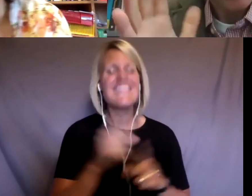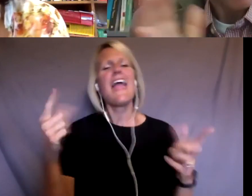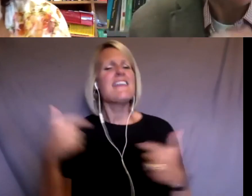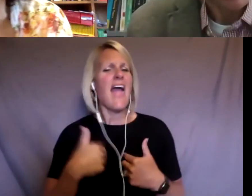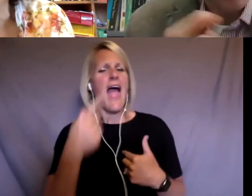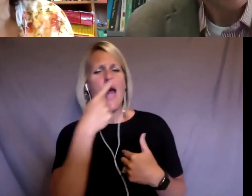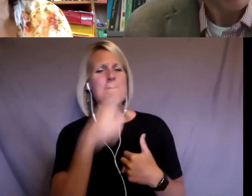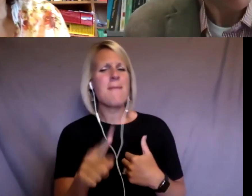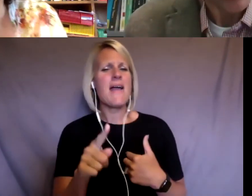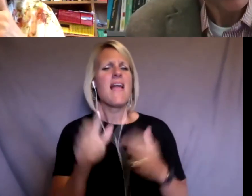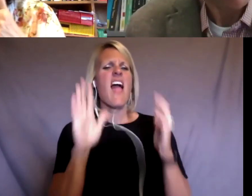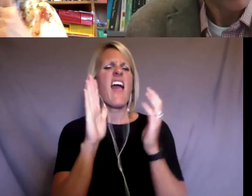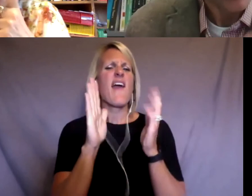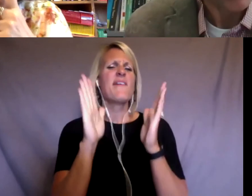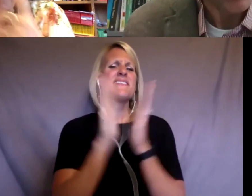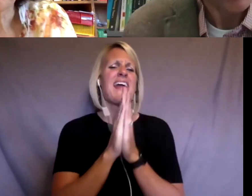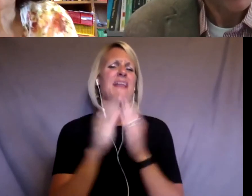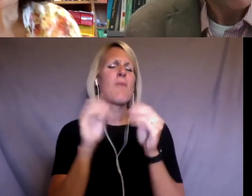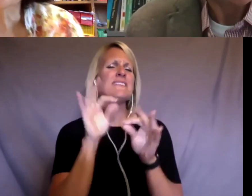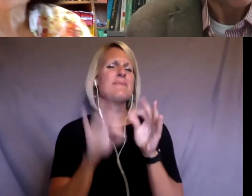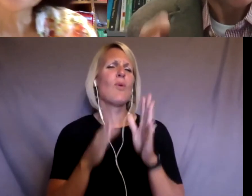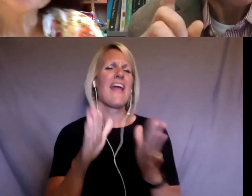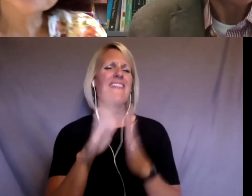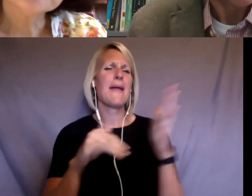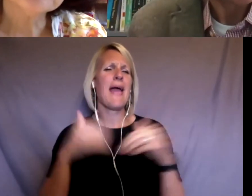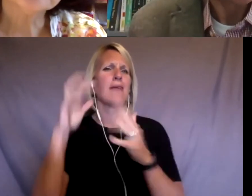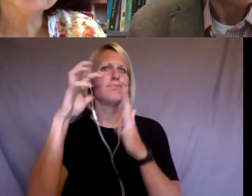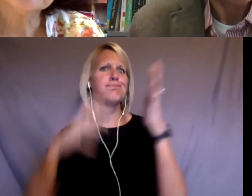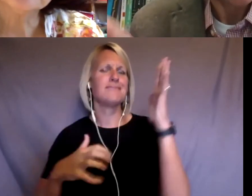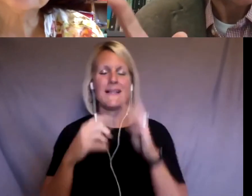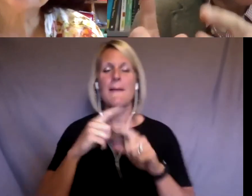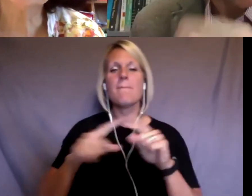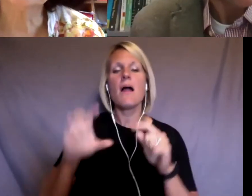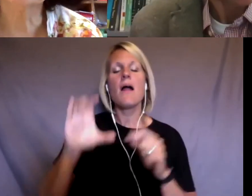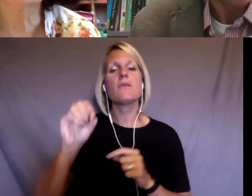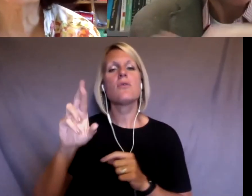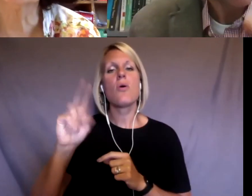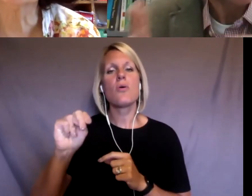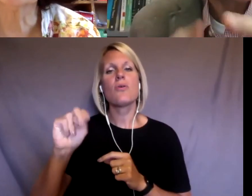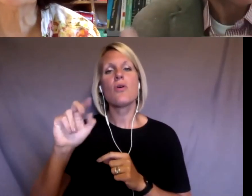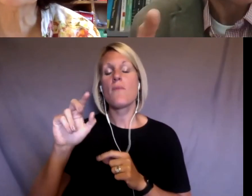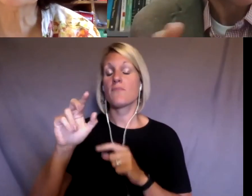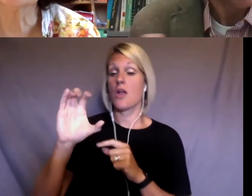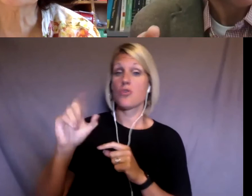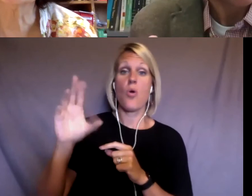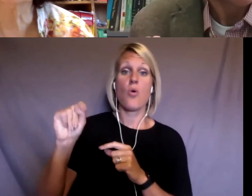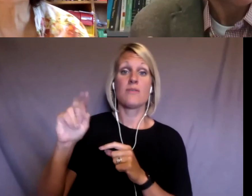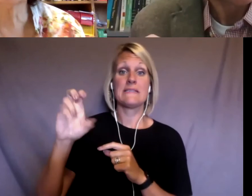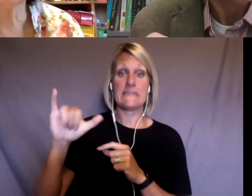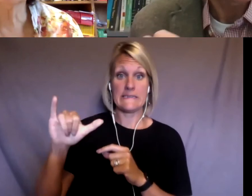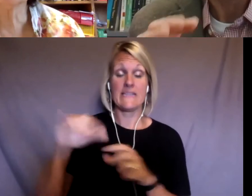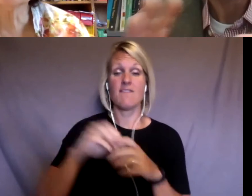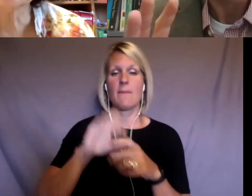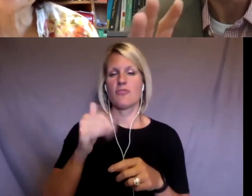ask it in a maybe simpler way than I wrote it out there. But Courtney from the chat also had some additional comments on there.